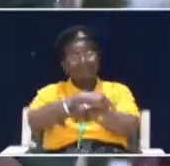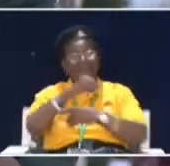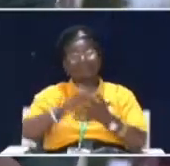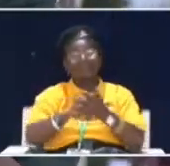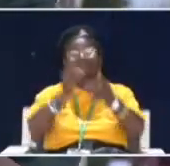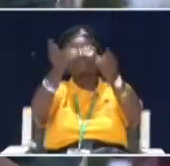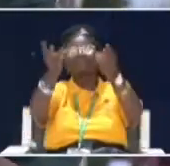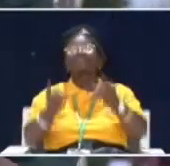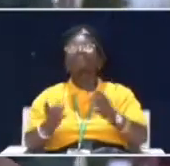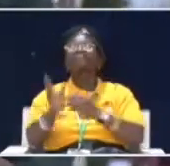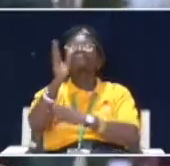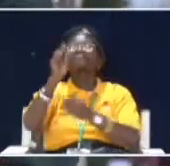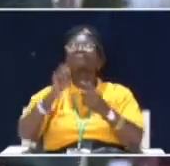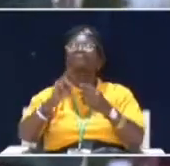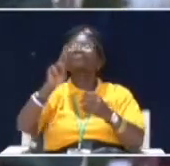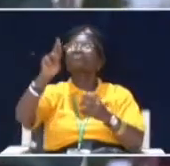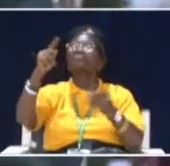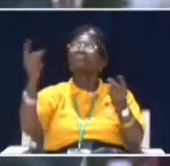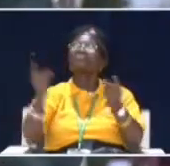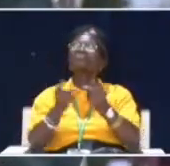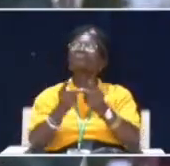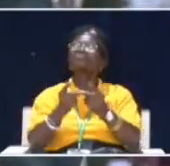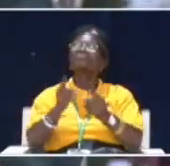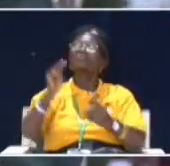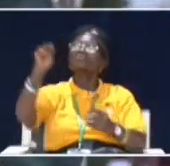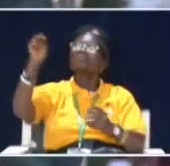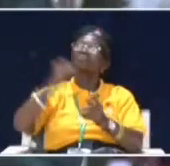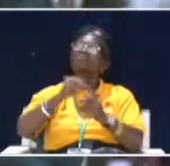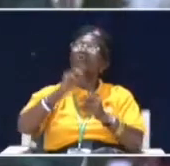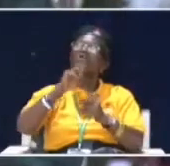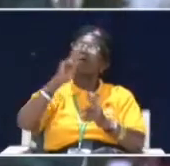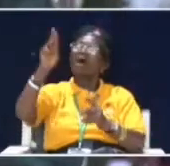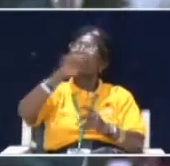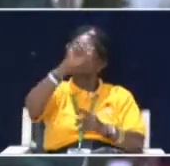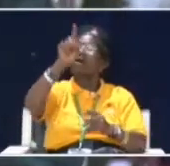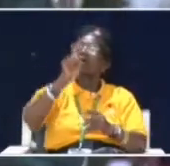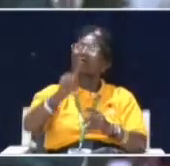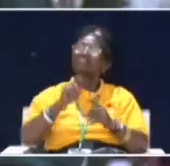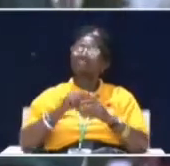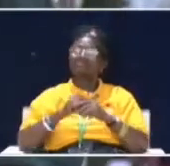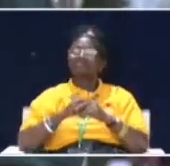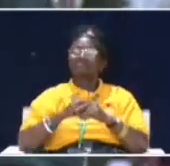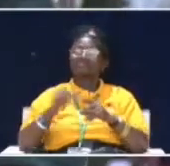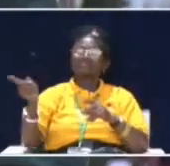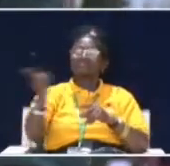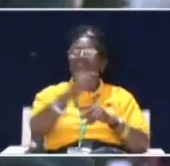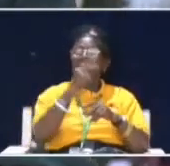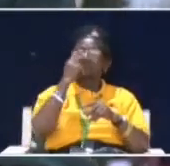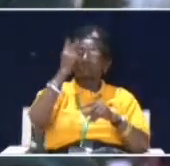him? Nje ani enikeni ni yin to fe ki Olorun si unipopada. You see,